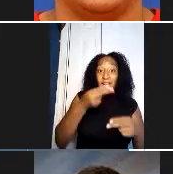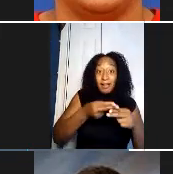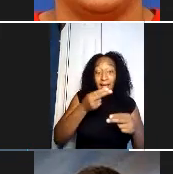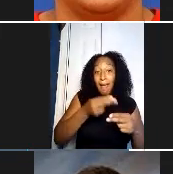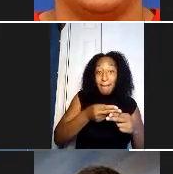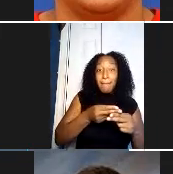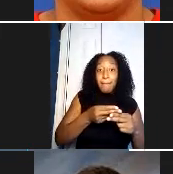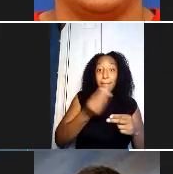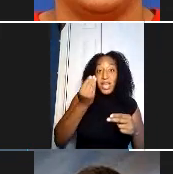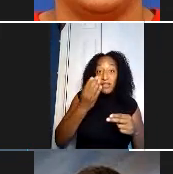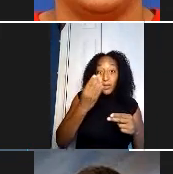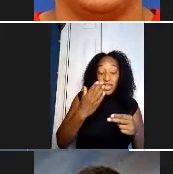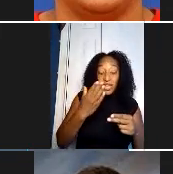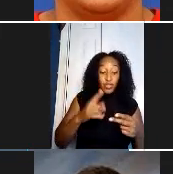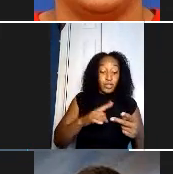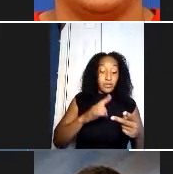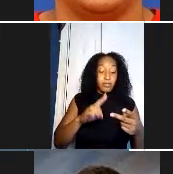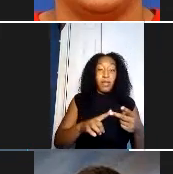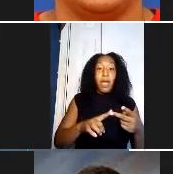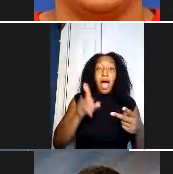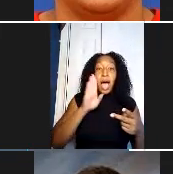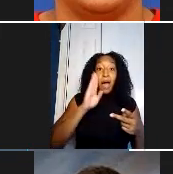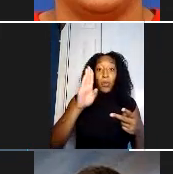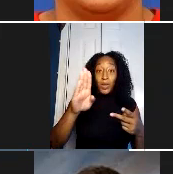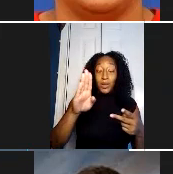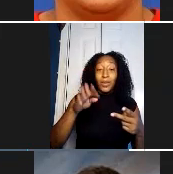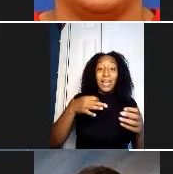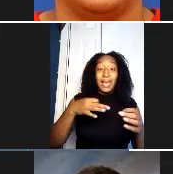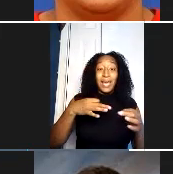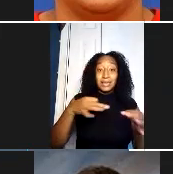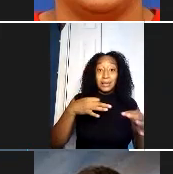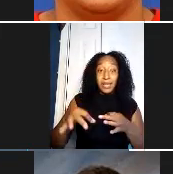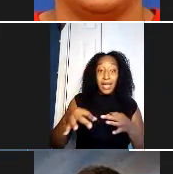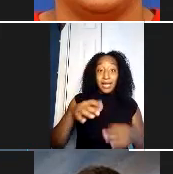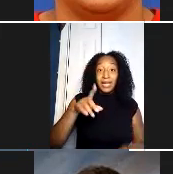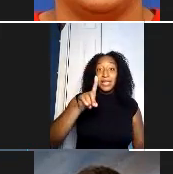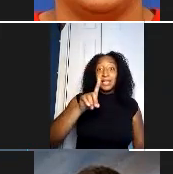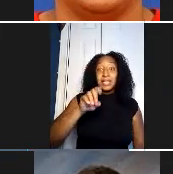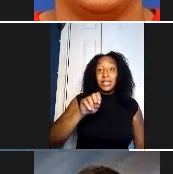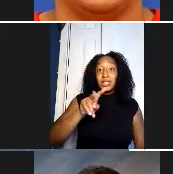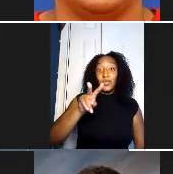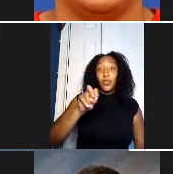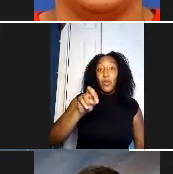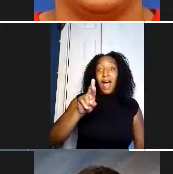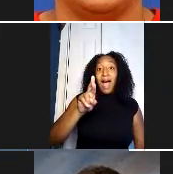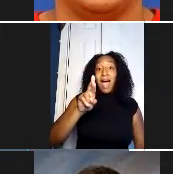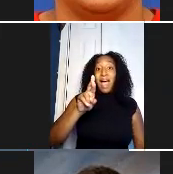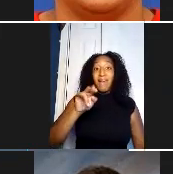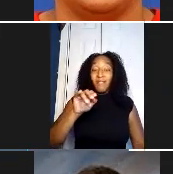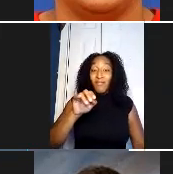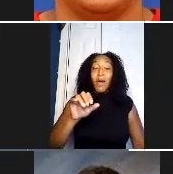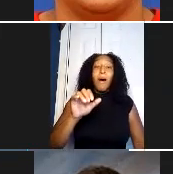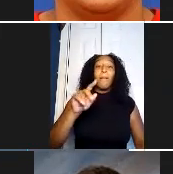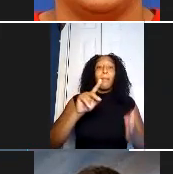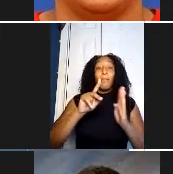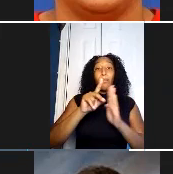derived properties and derived units, and then we'll talk about unit conversions. Okay, so that's what we